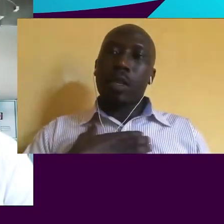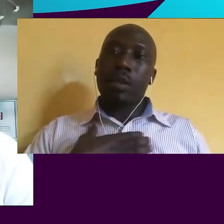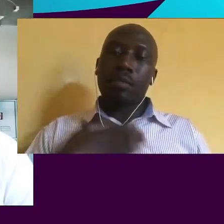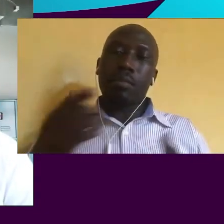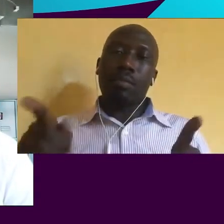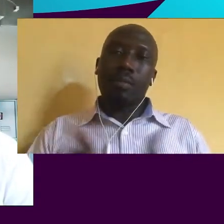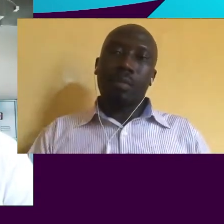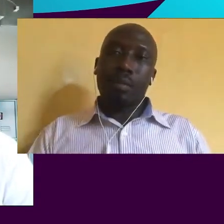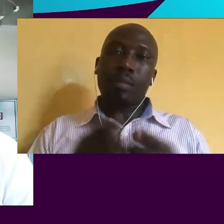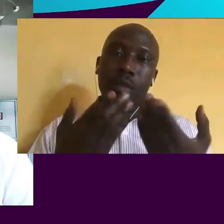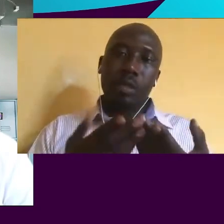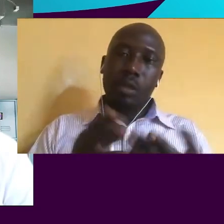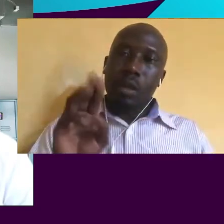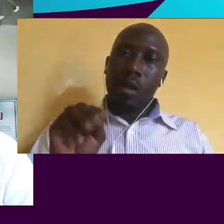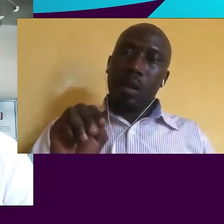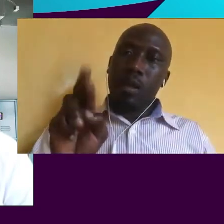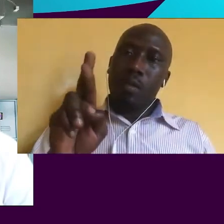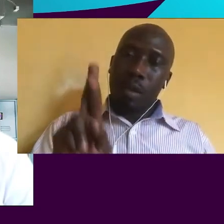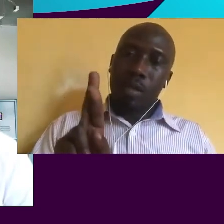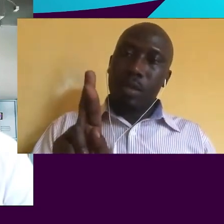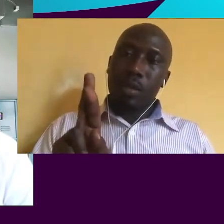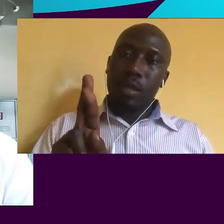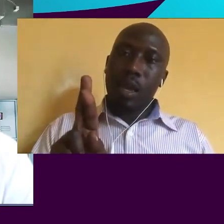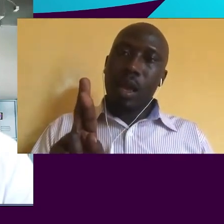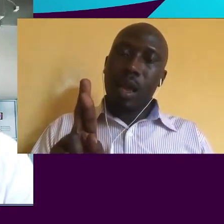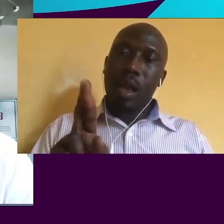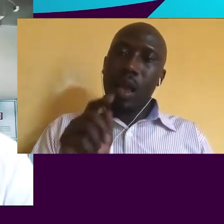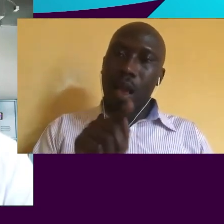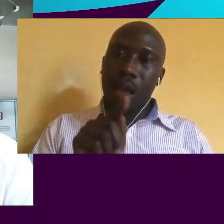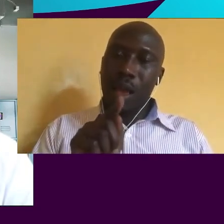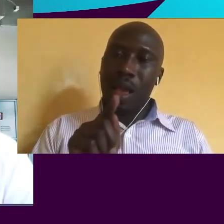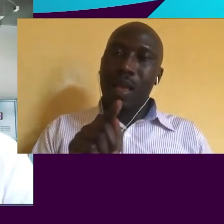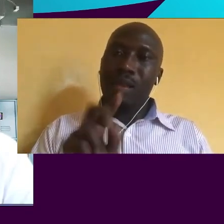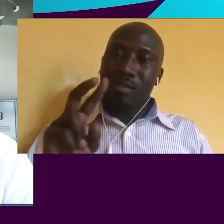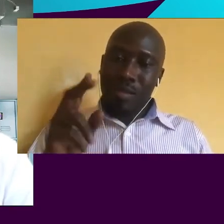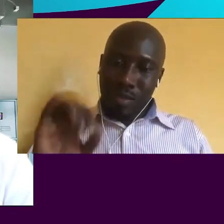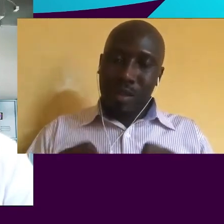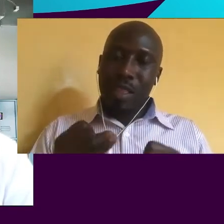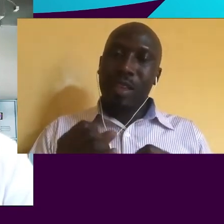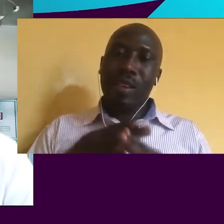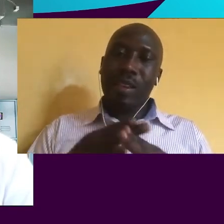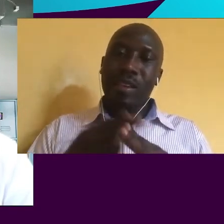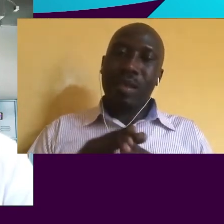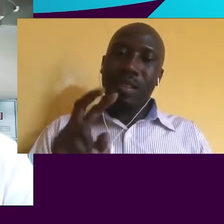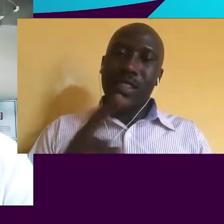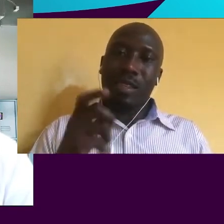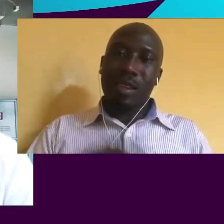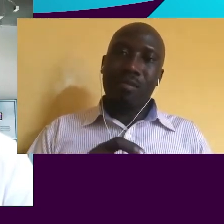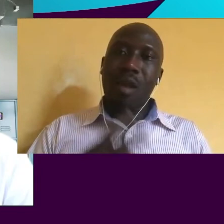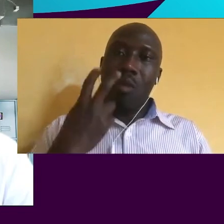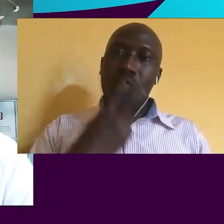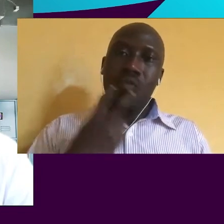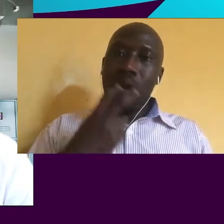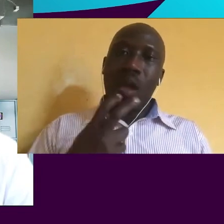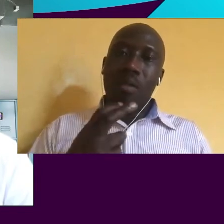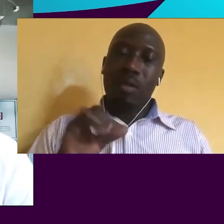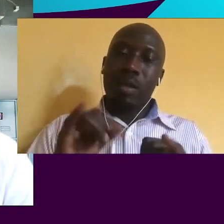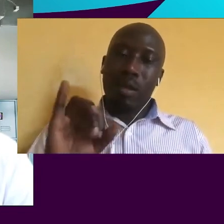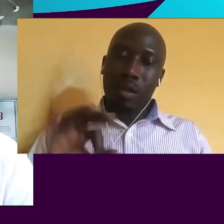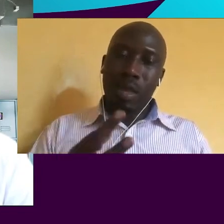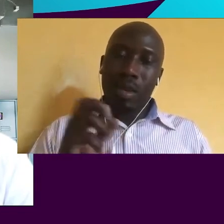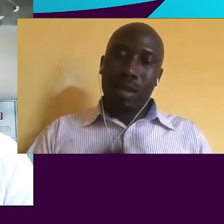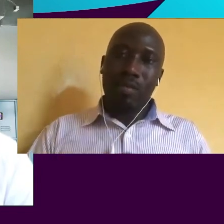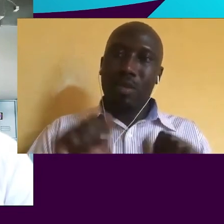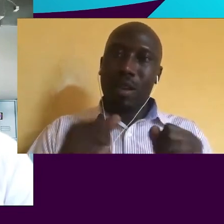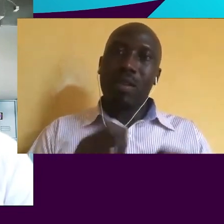Mr. Chilufya Besa, I'm trying that a second. Maybe I'll try it that time, and I'll be perfect. But you can't pronounce my name, right?